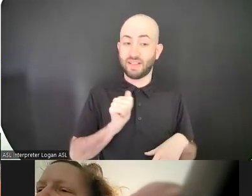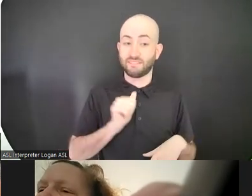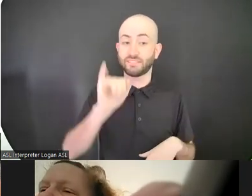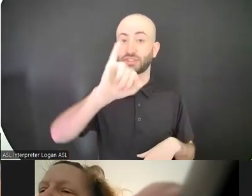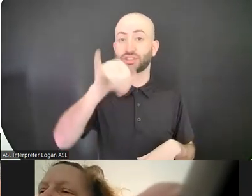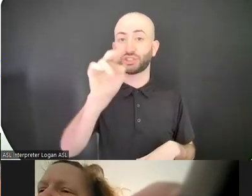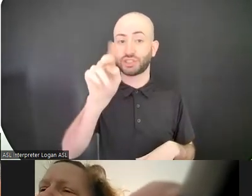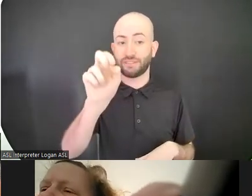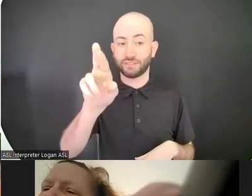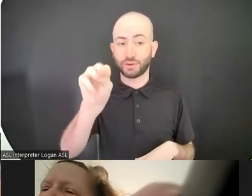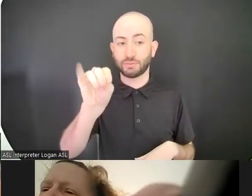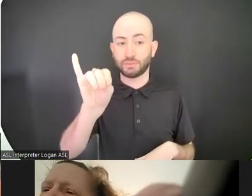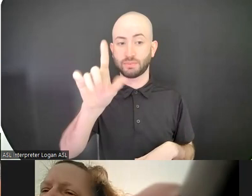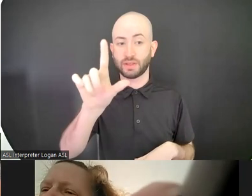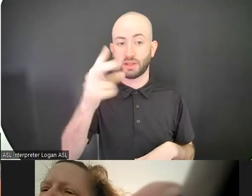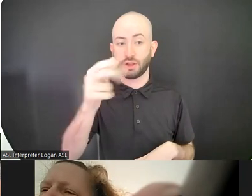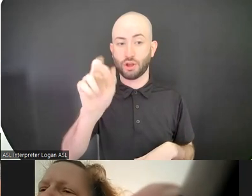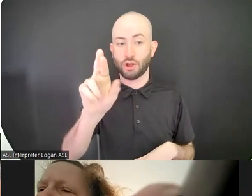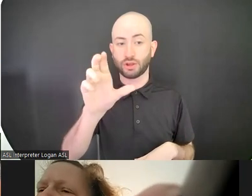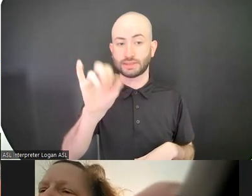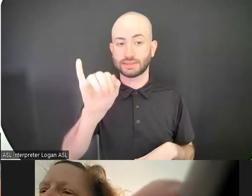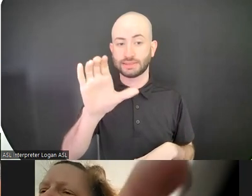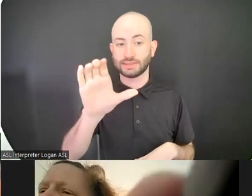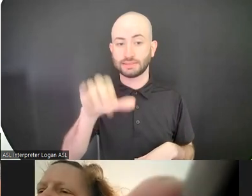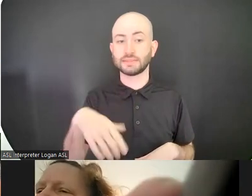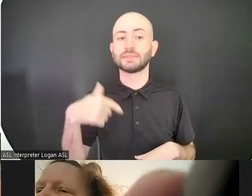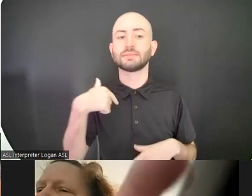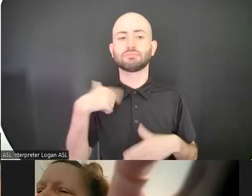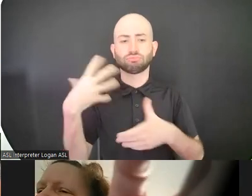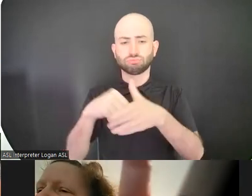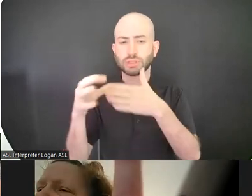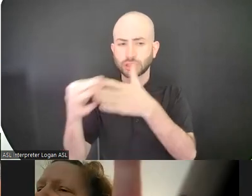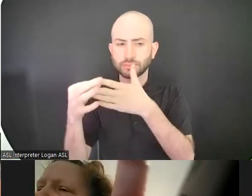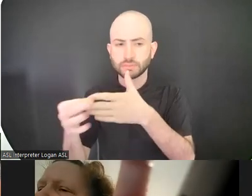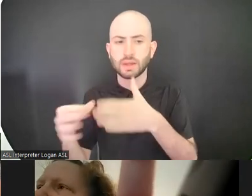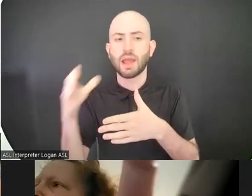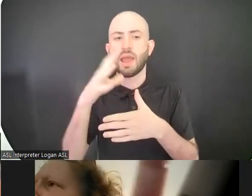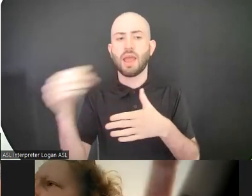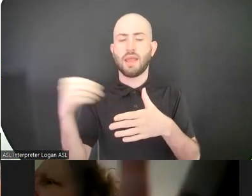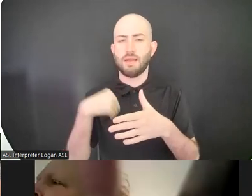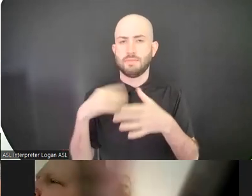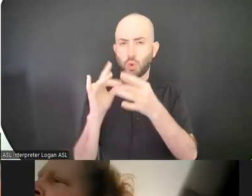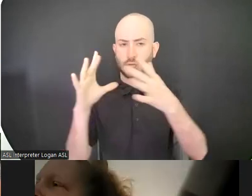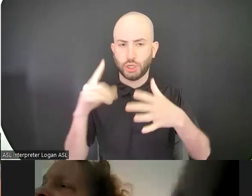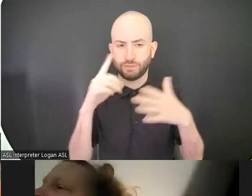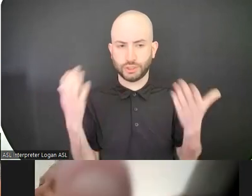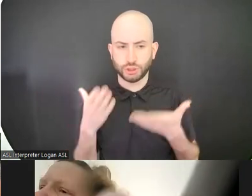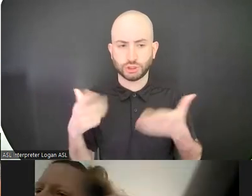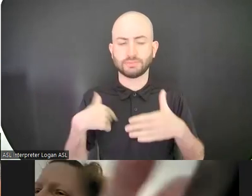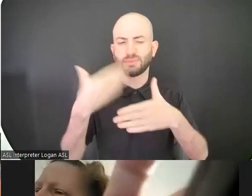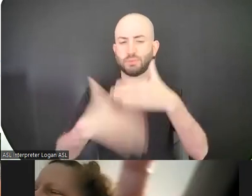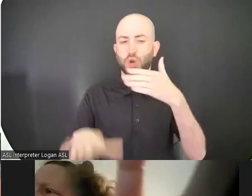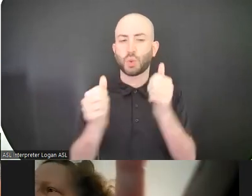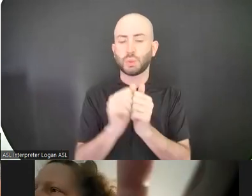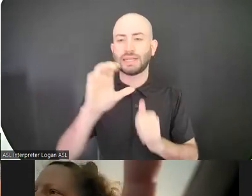leadership as well as the webinar coordinator i was born with cerebral palsy deb brown is our